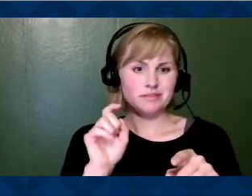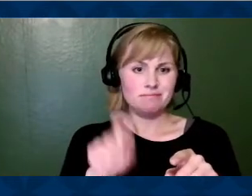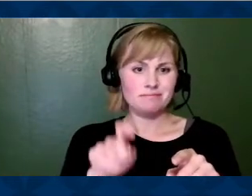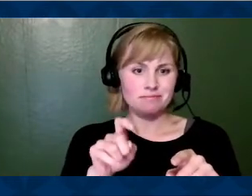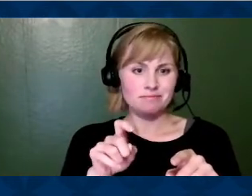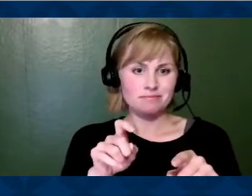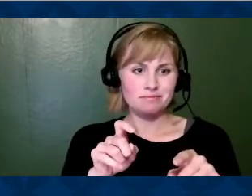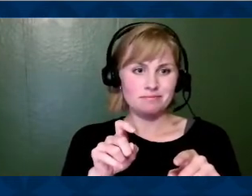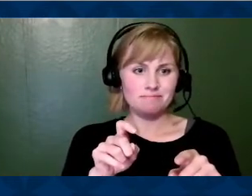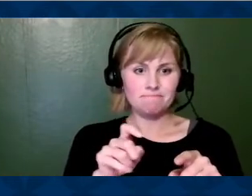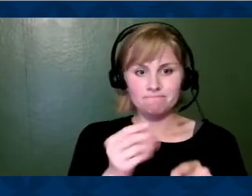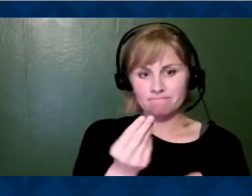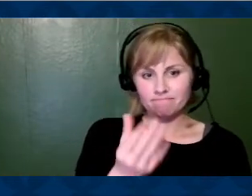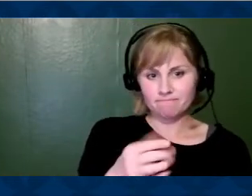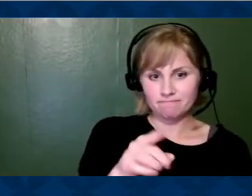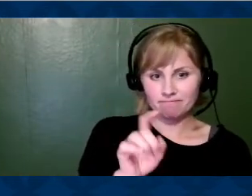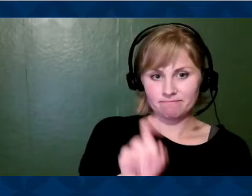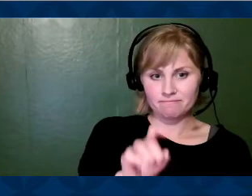Denise, you're muted.